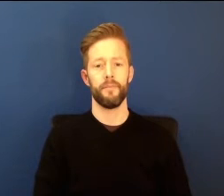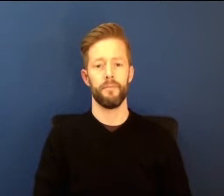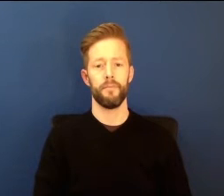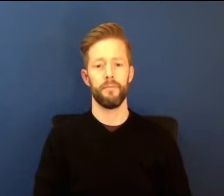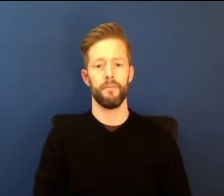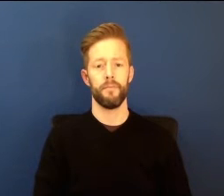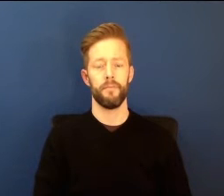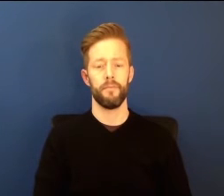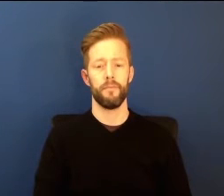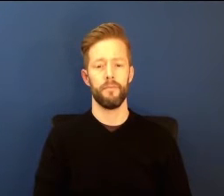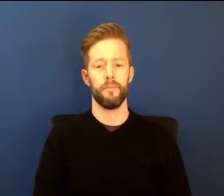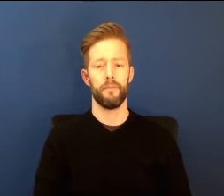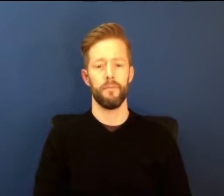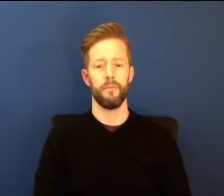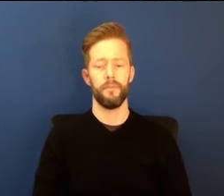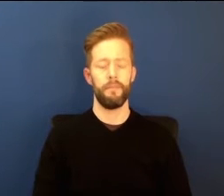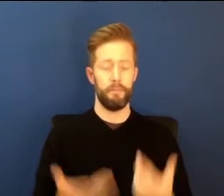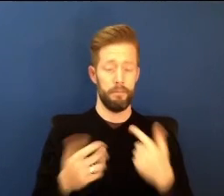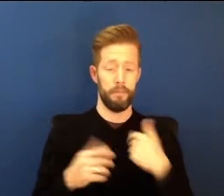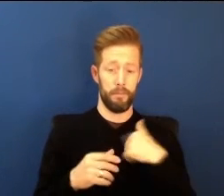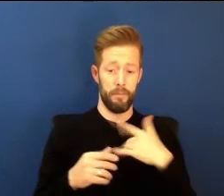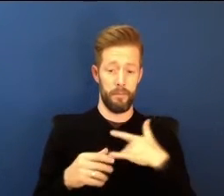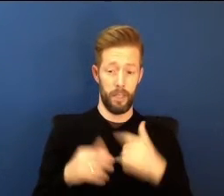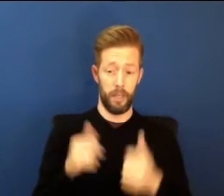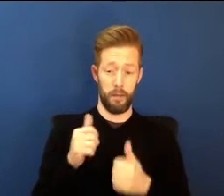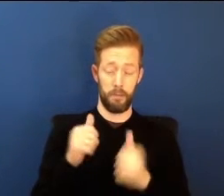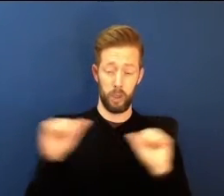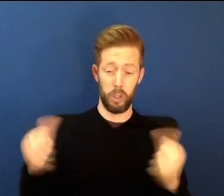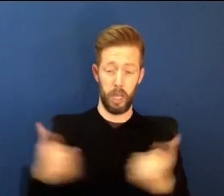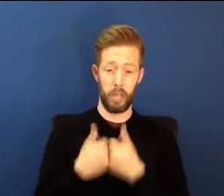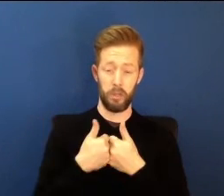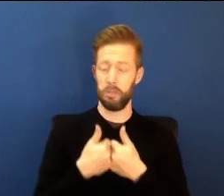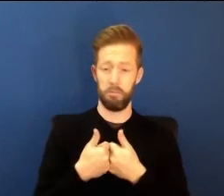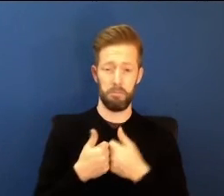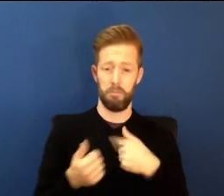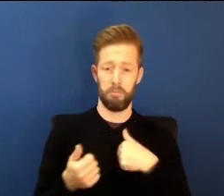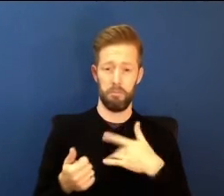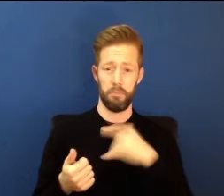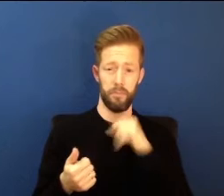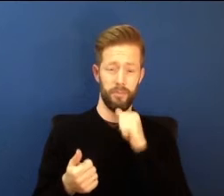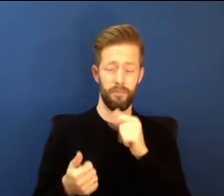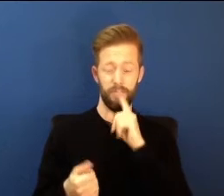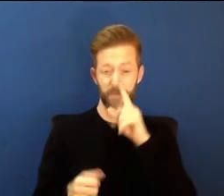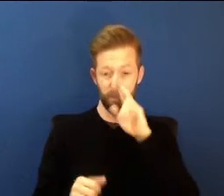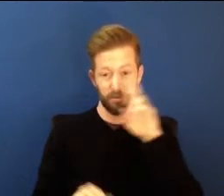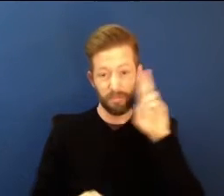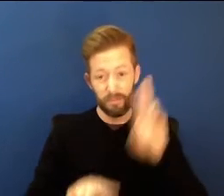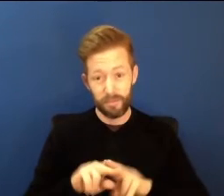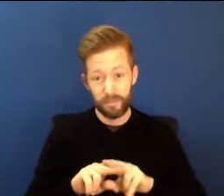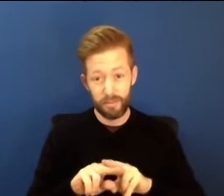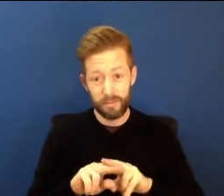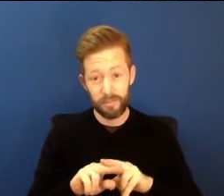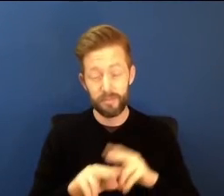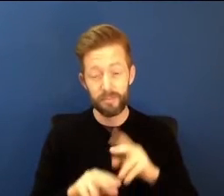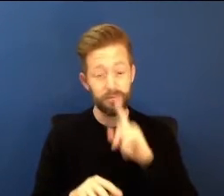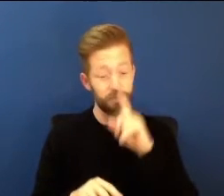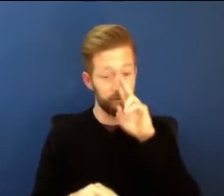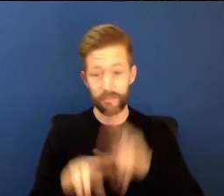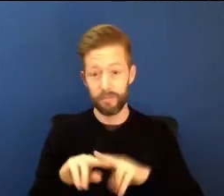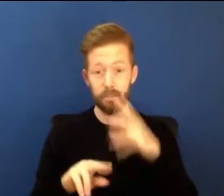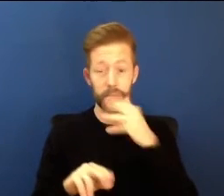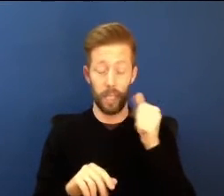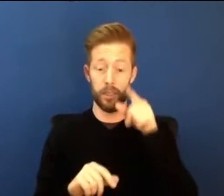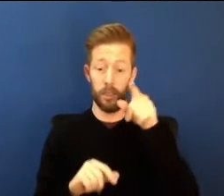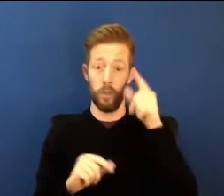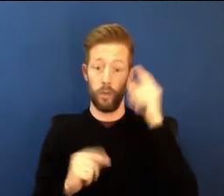I don't really see it as a challenging component. It's actually a lot of fun